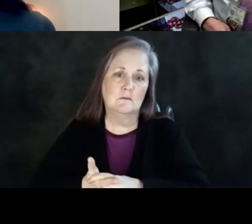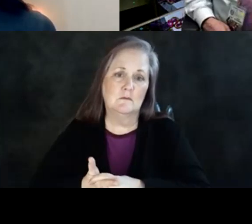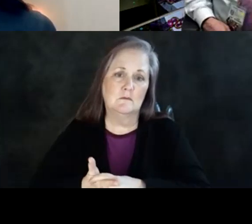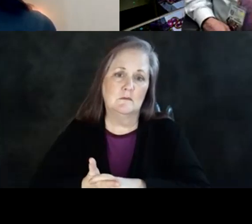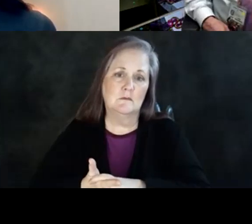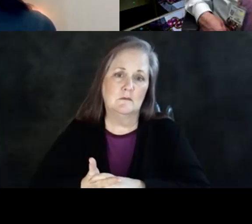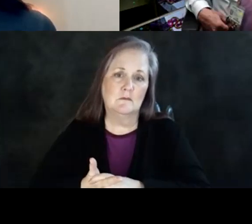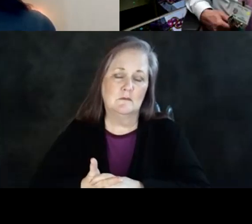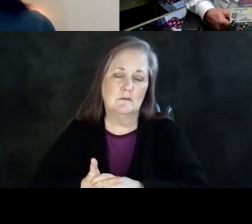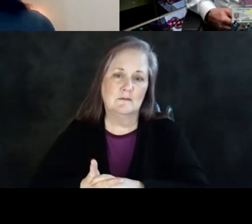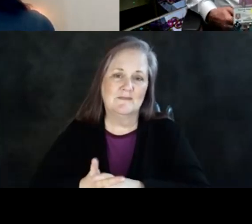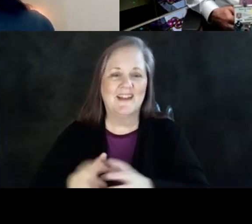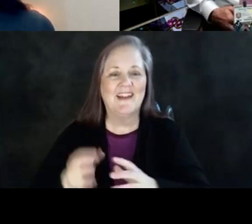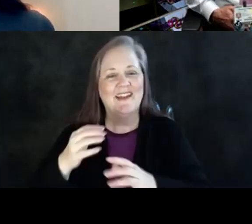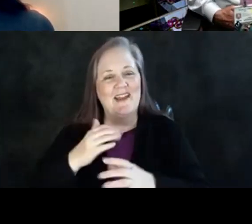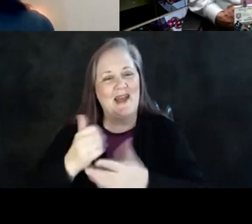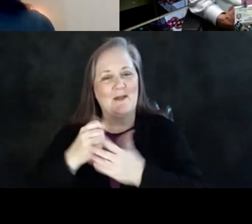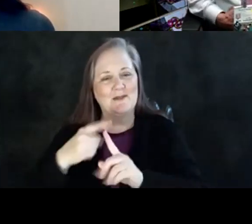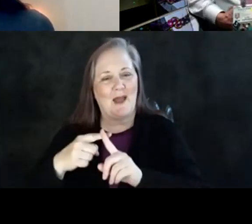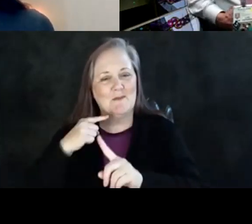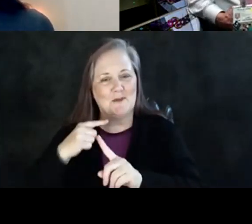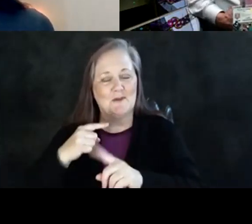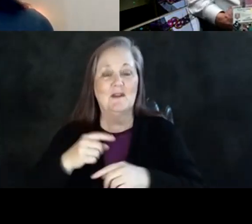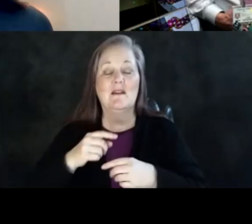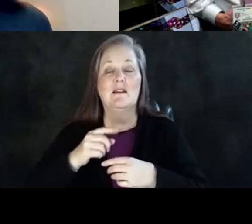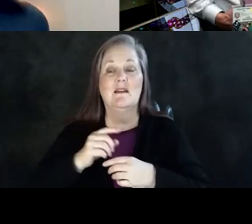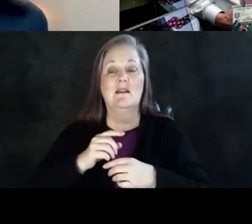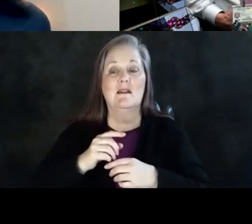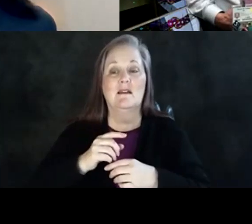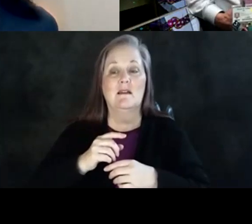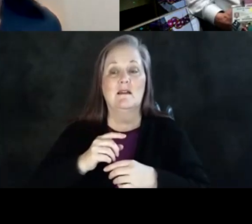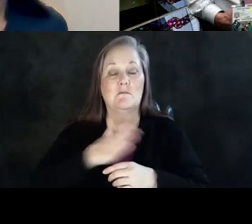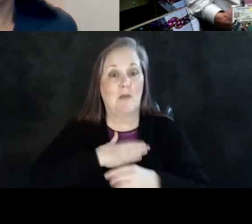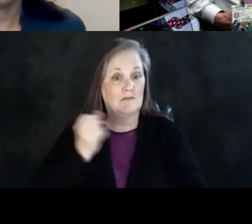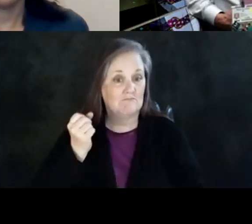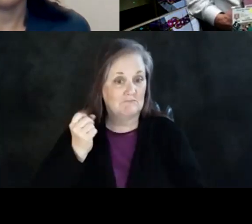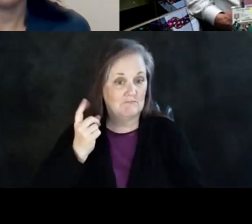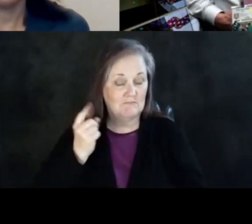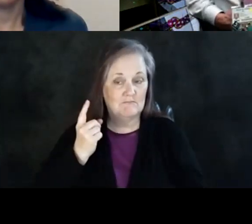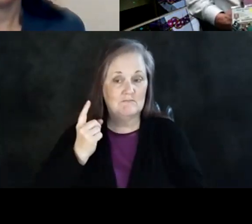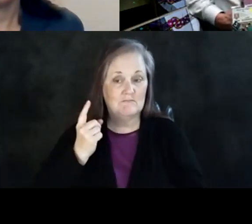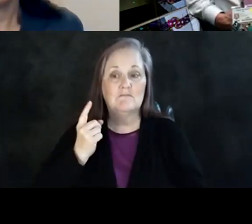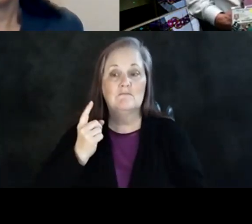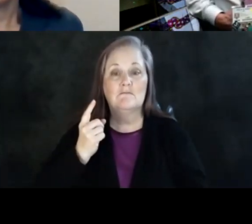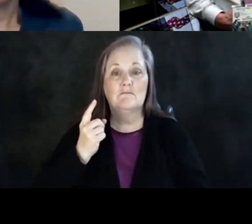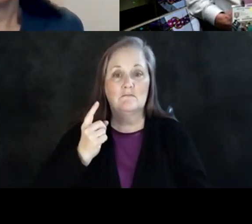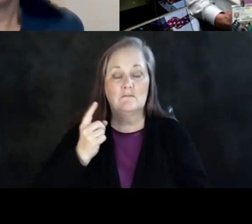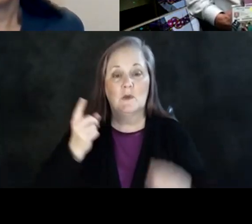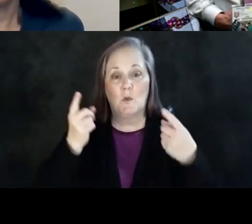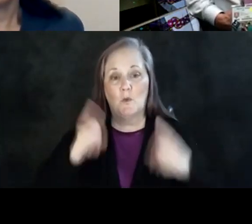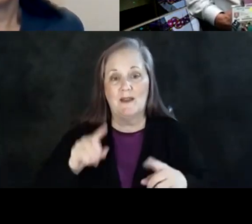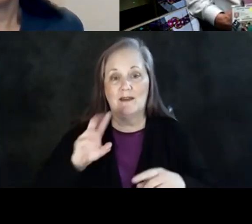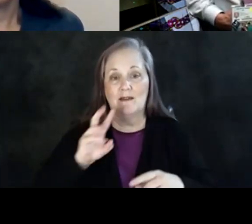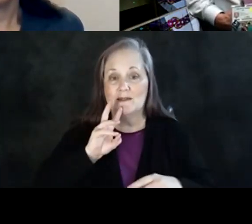I guess it helps to unmute. From what we understand is that when the